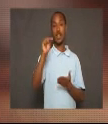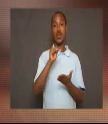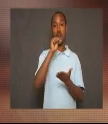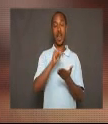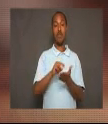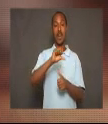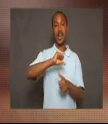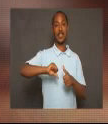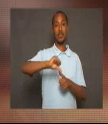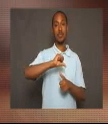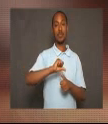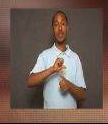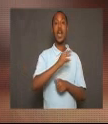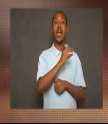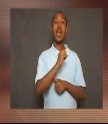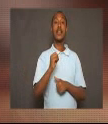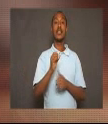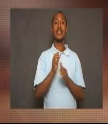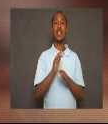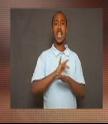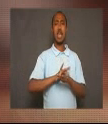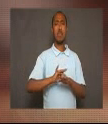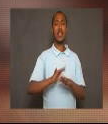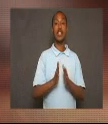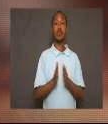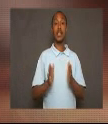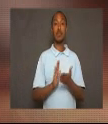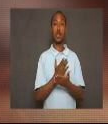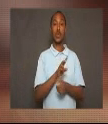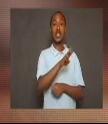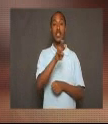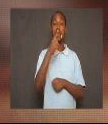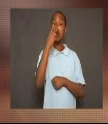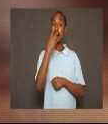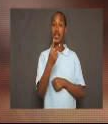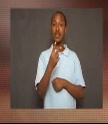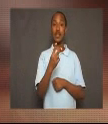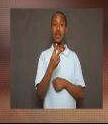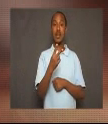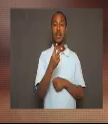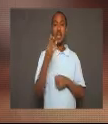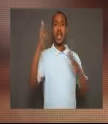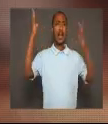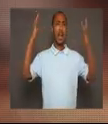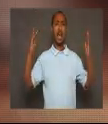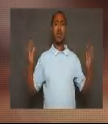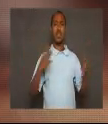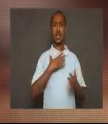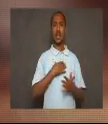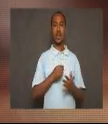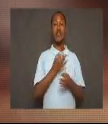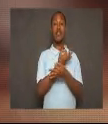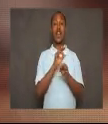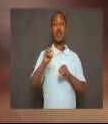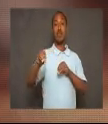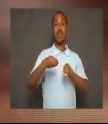atoms, and the empty space between them represents a cloud of free-moving